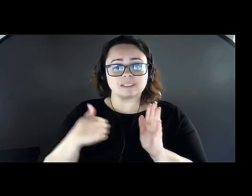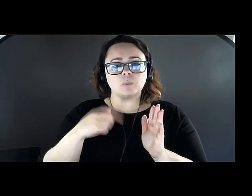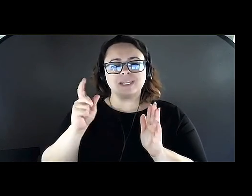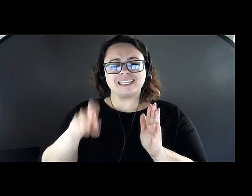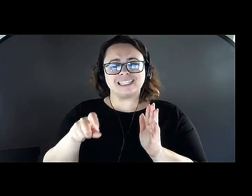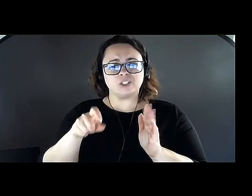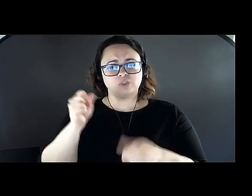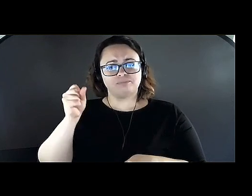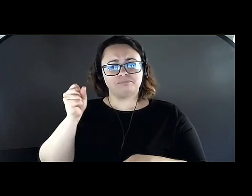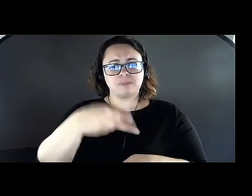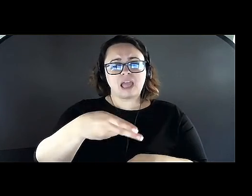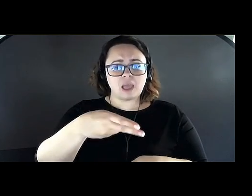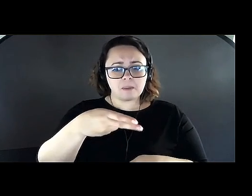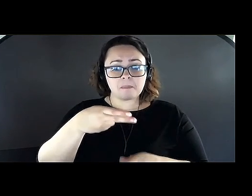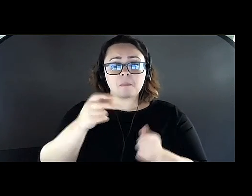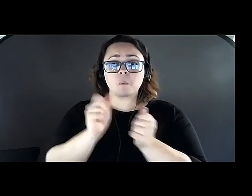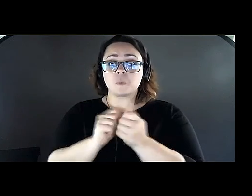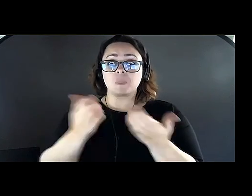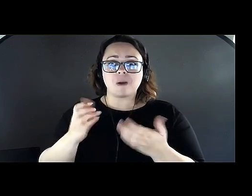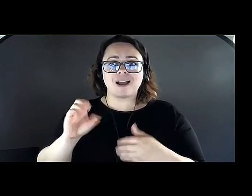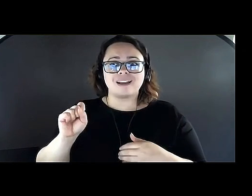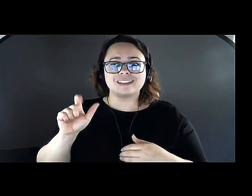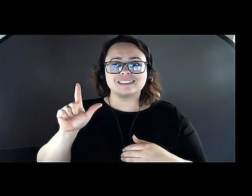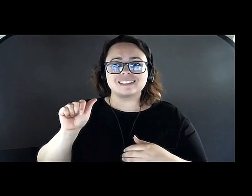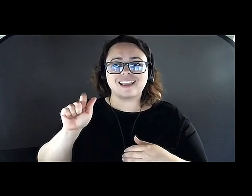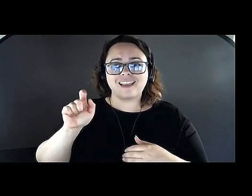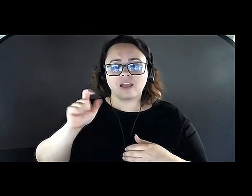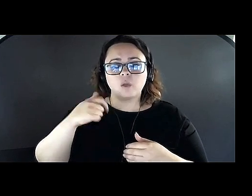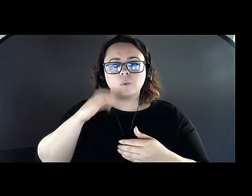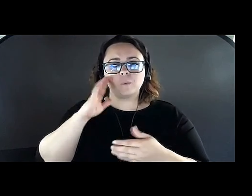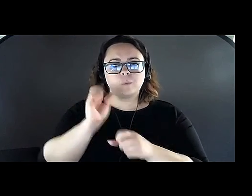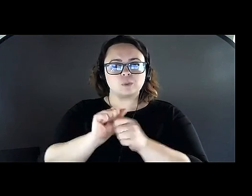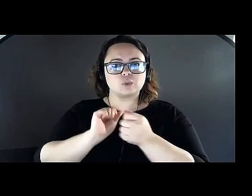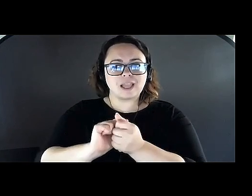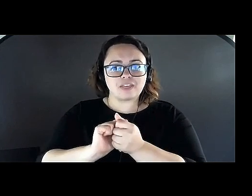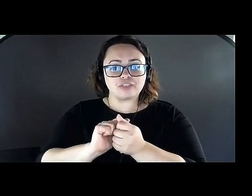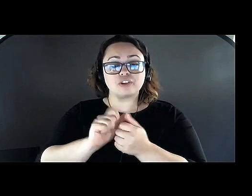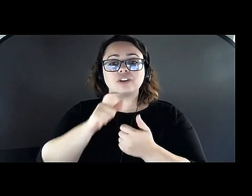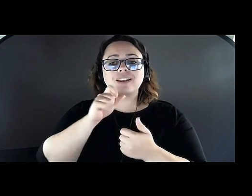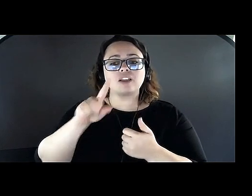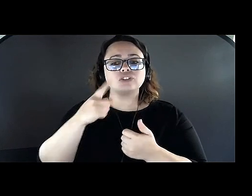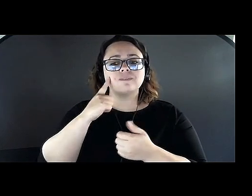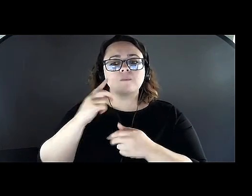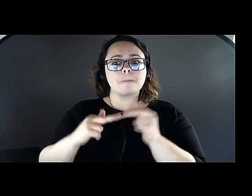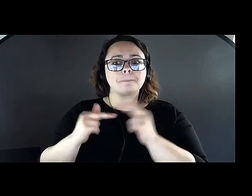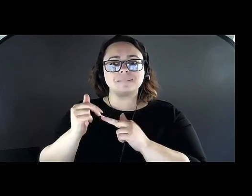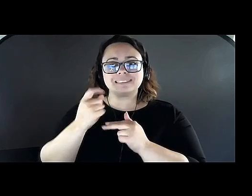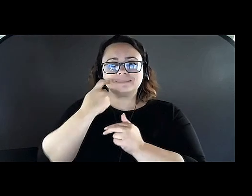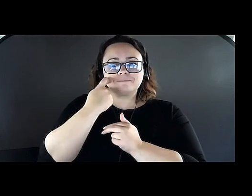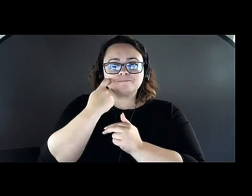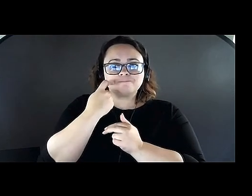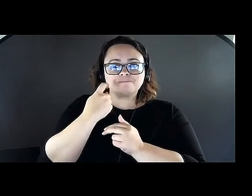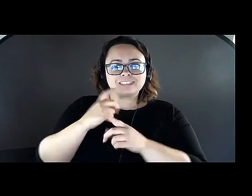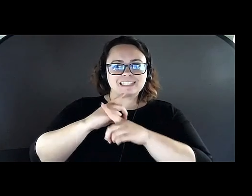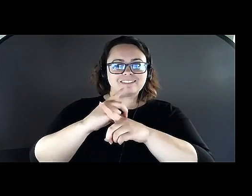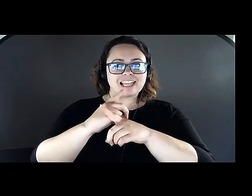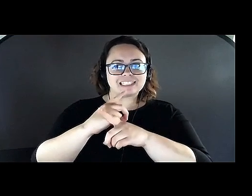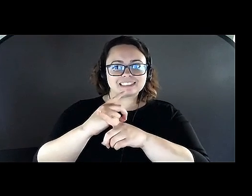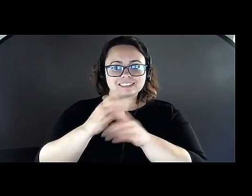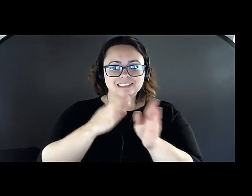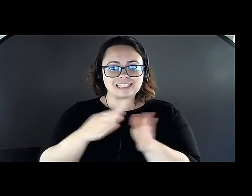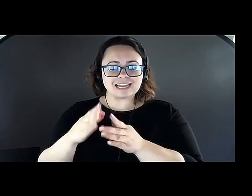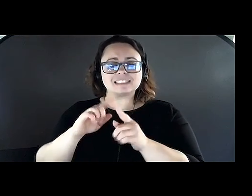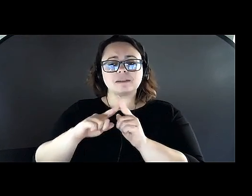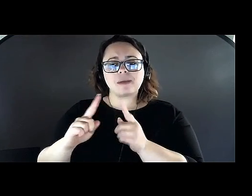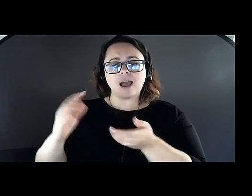to one-up them with scale. We band together, not only in building our latest defensive tactics, but